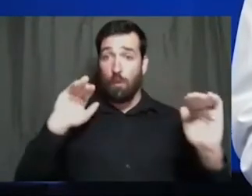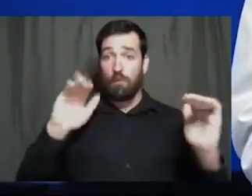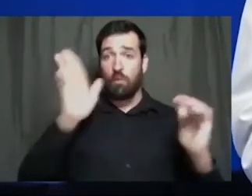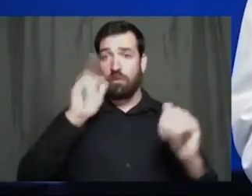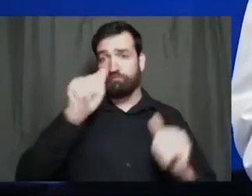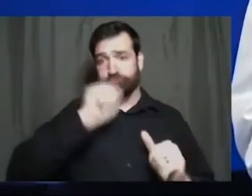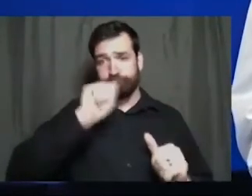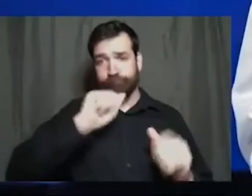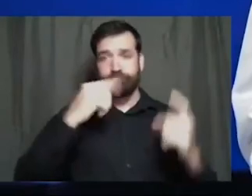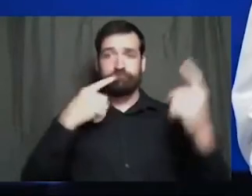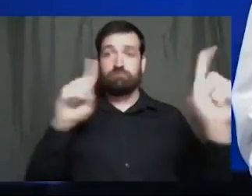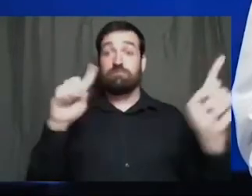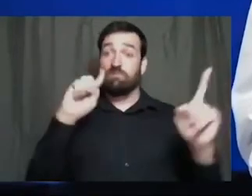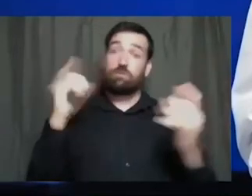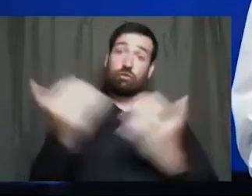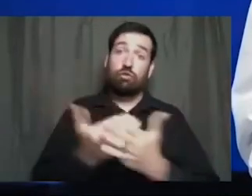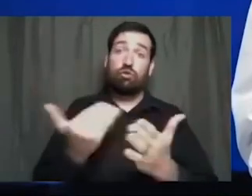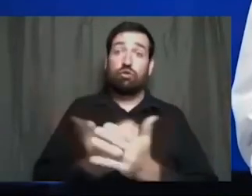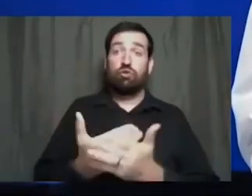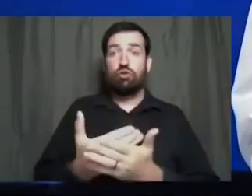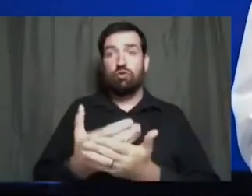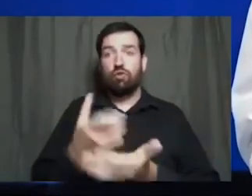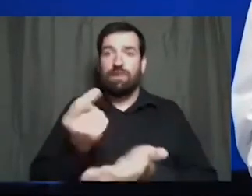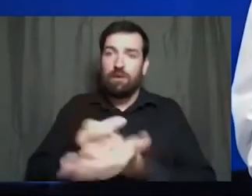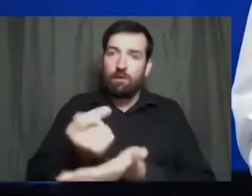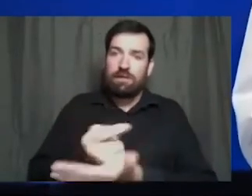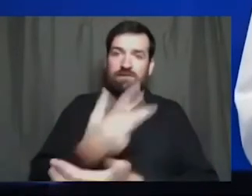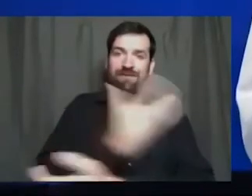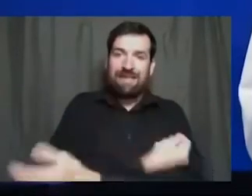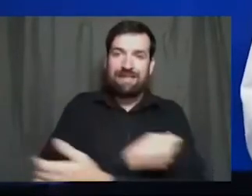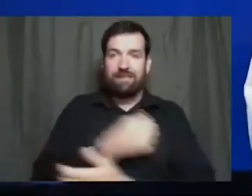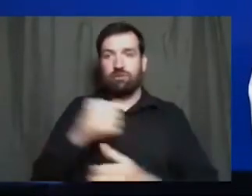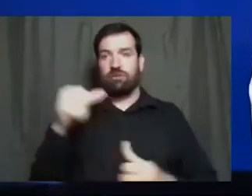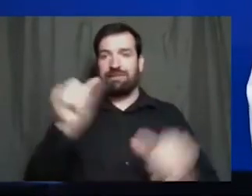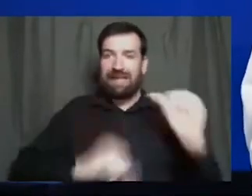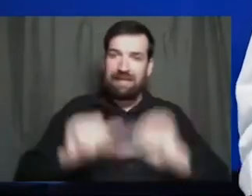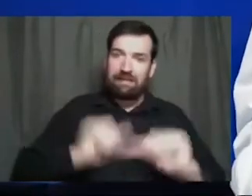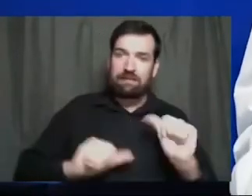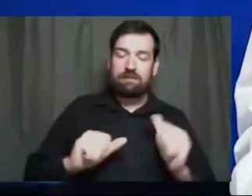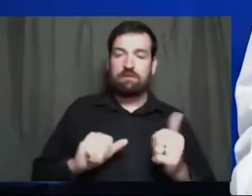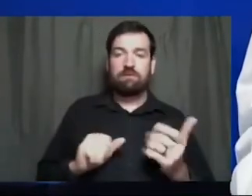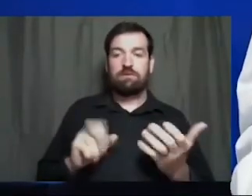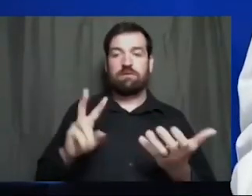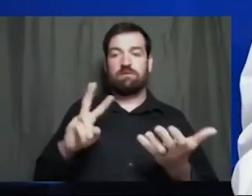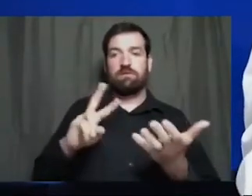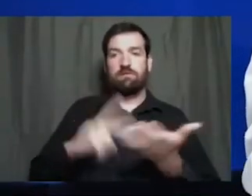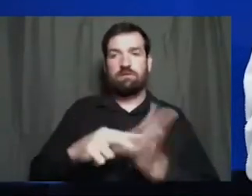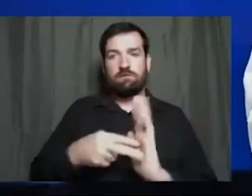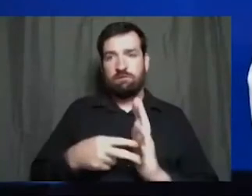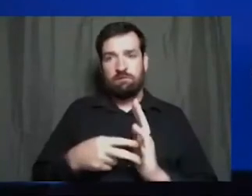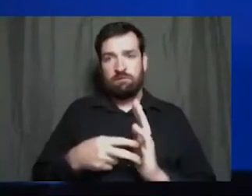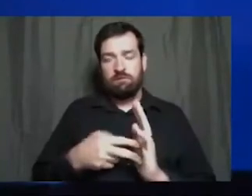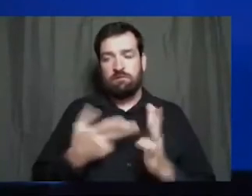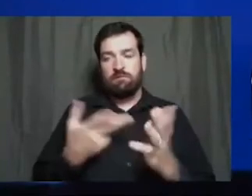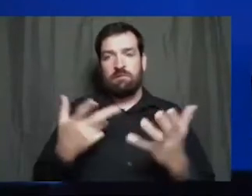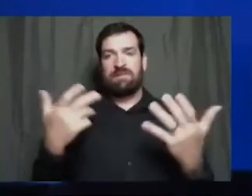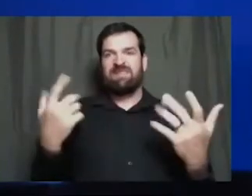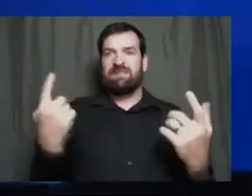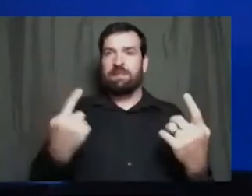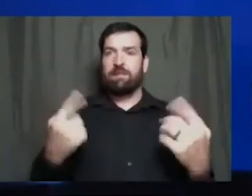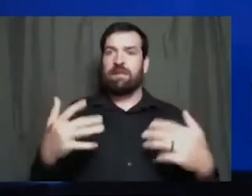new therapies and vaccinations, and science as a vehicle which translates faith and hope into something meaningful for all of us to give us an